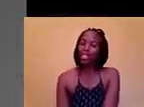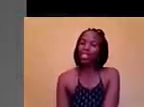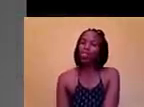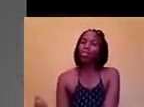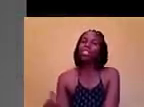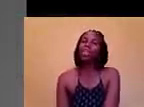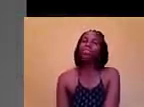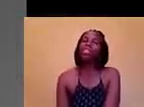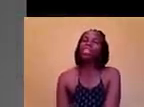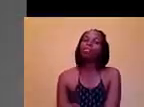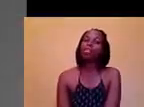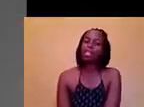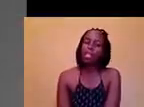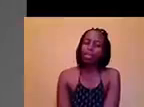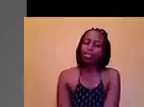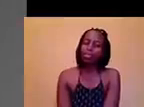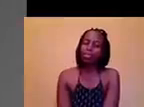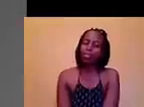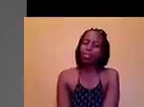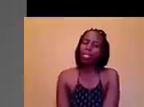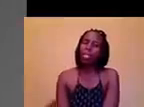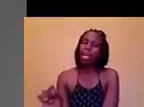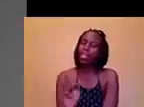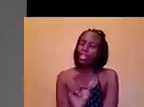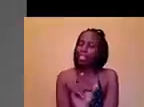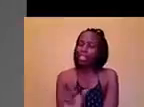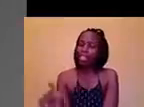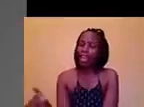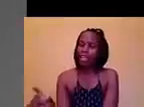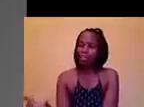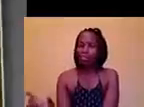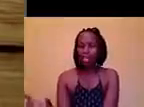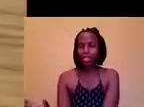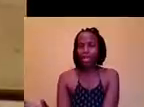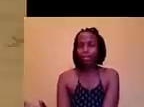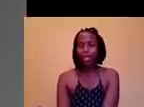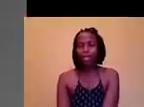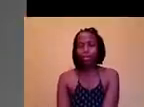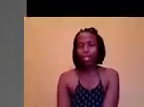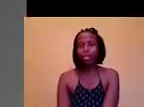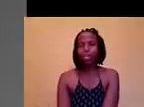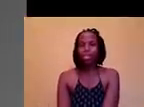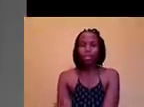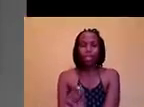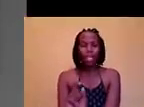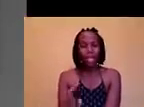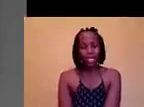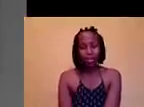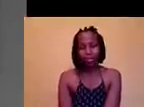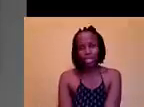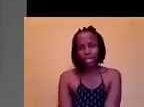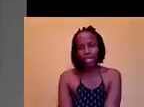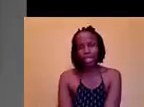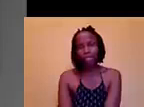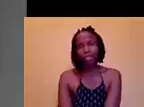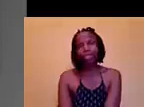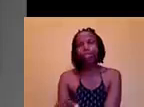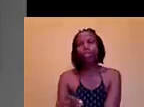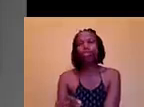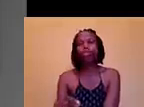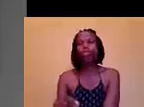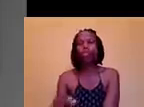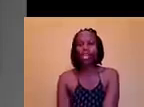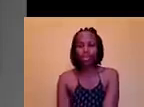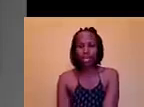When you scan it, you must save it as PDF. And there's a size of the assignment, right? So in submitting